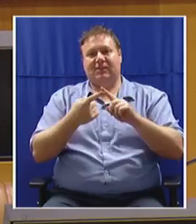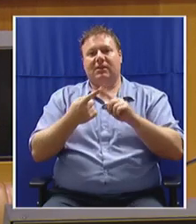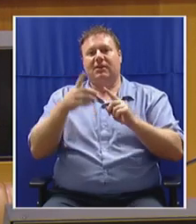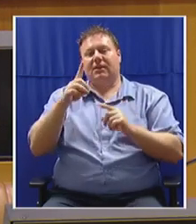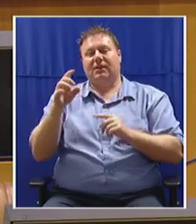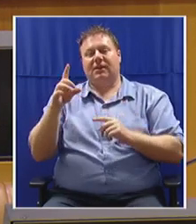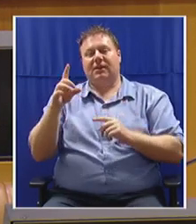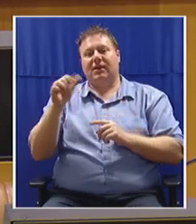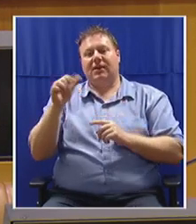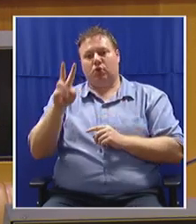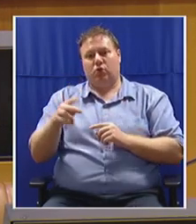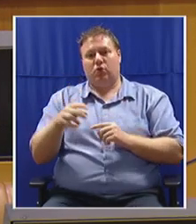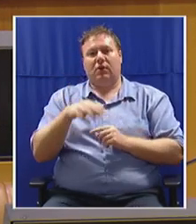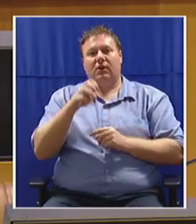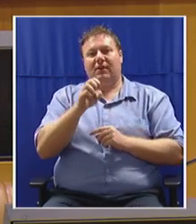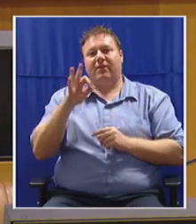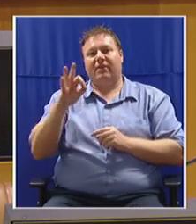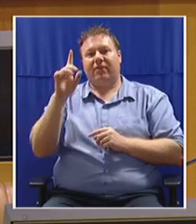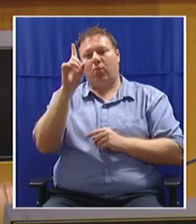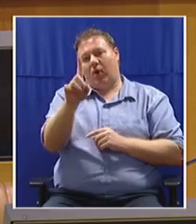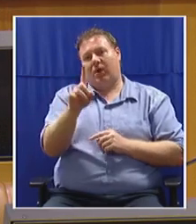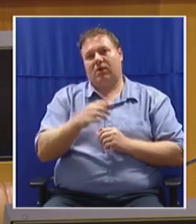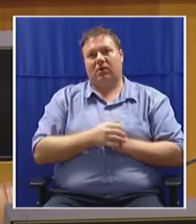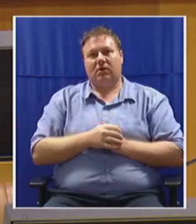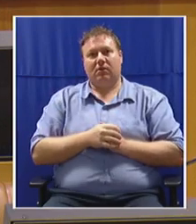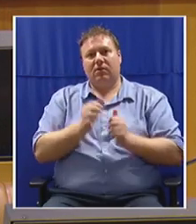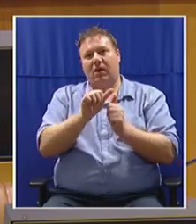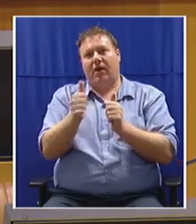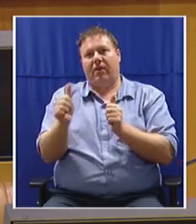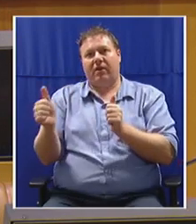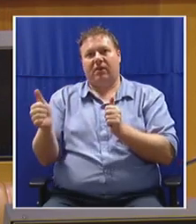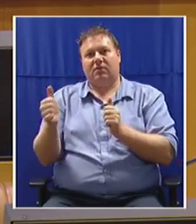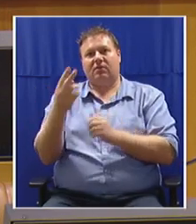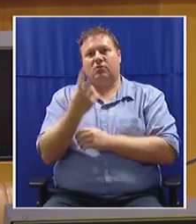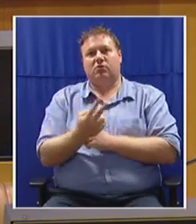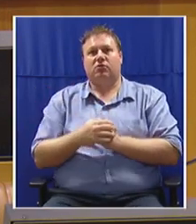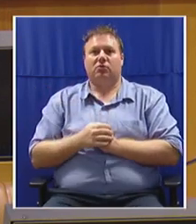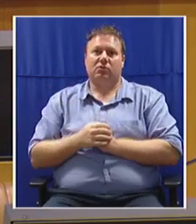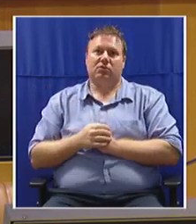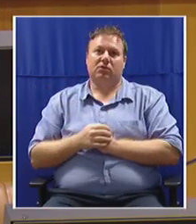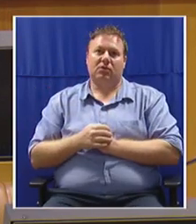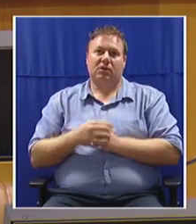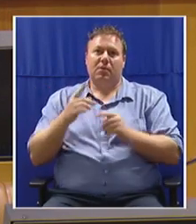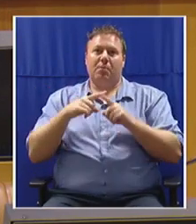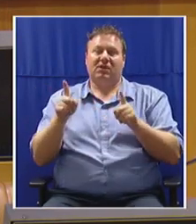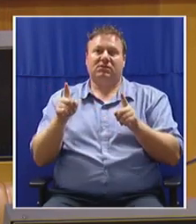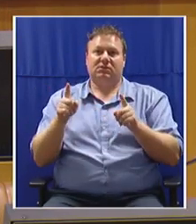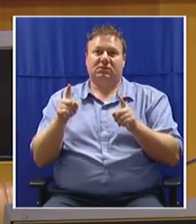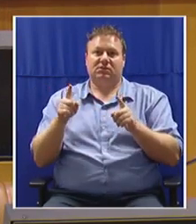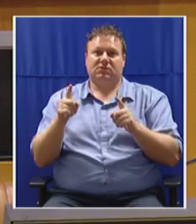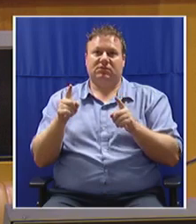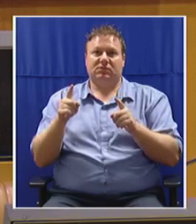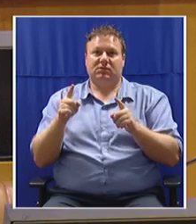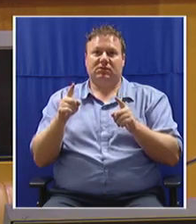ilungu eminye imibutho abe 2 kodwa ngenxa yento yoba unobuzaza kwaye wonke